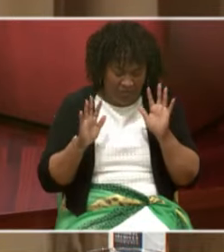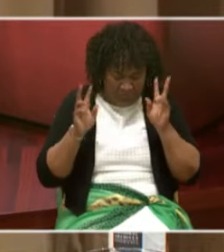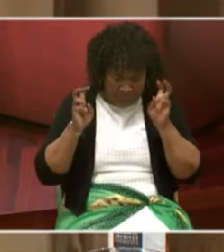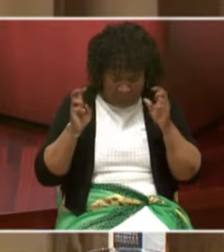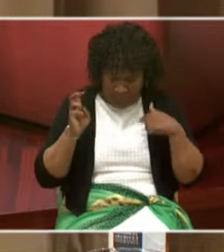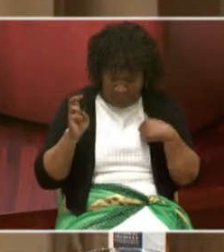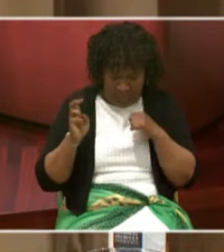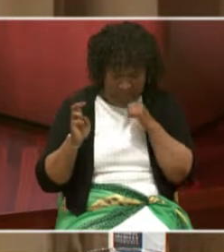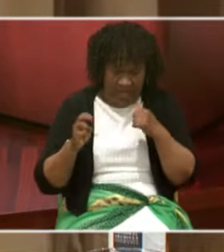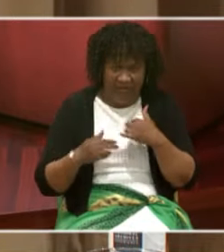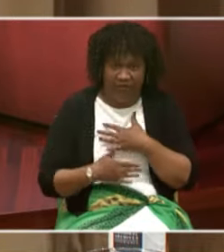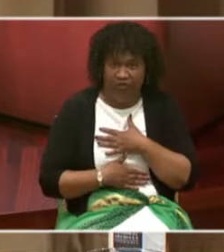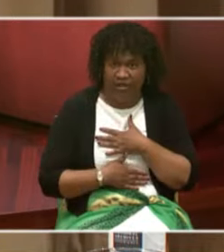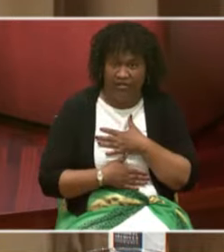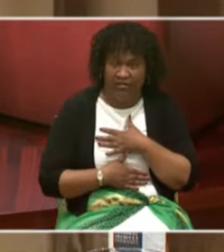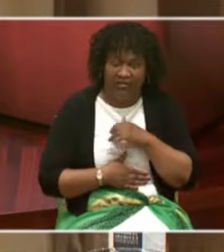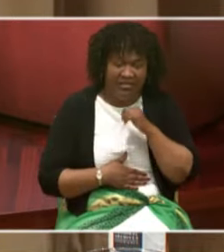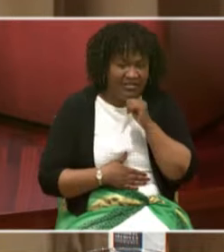what would happen?